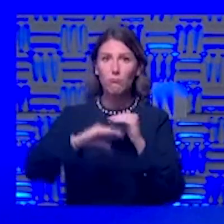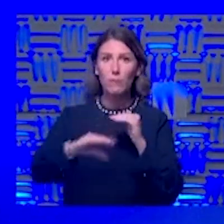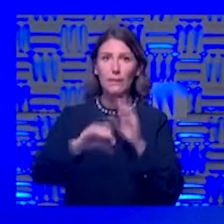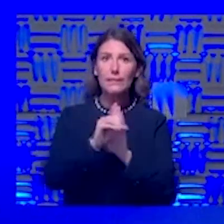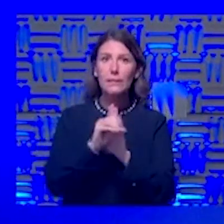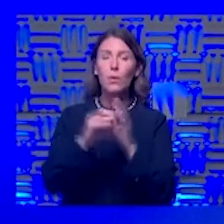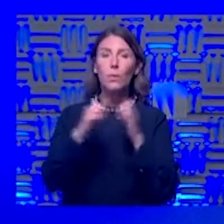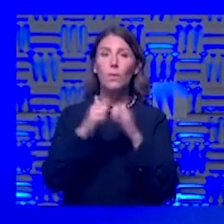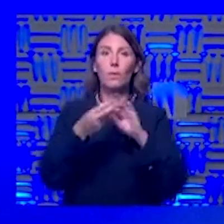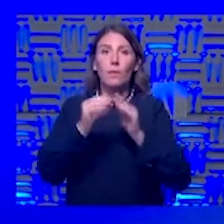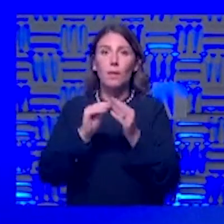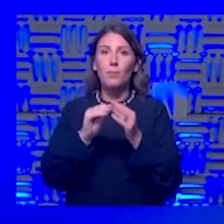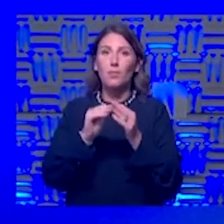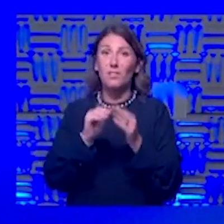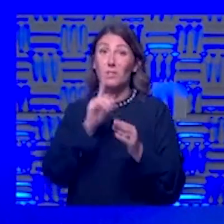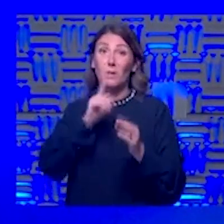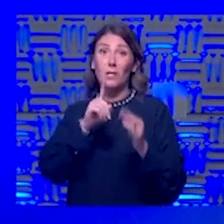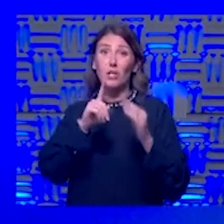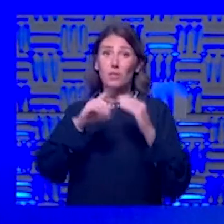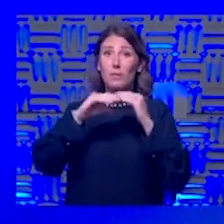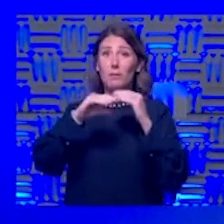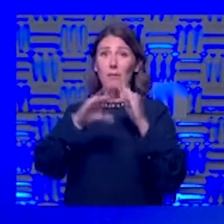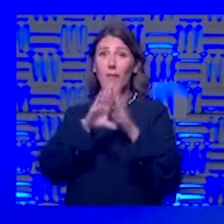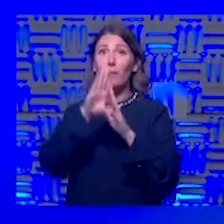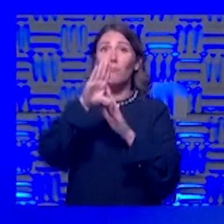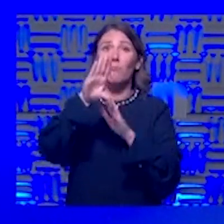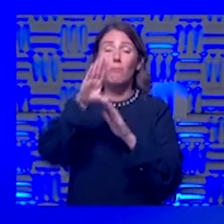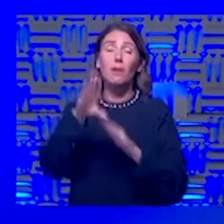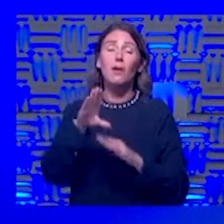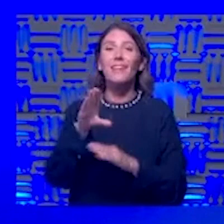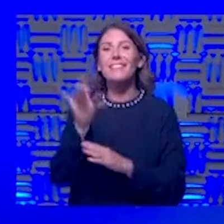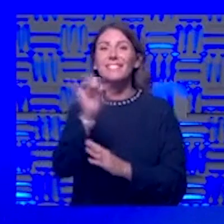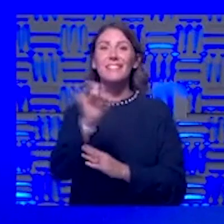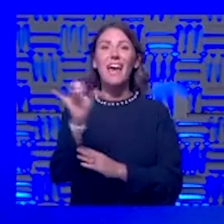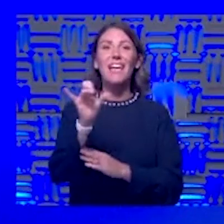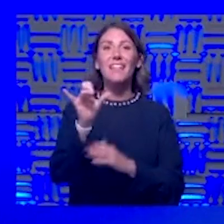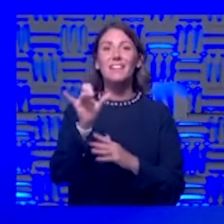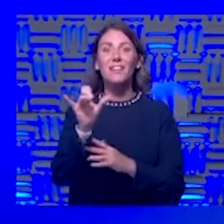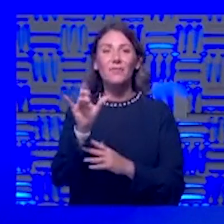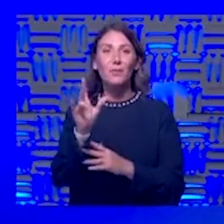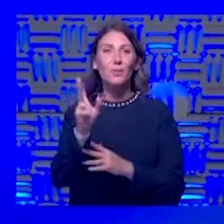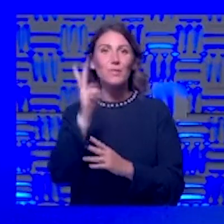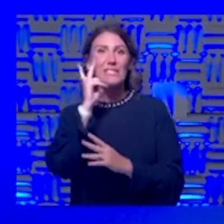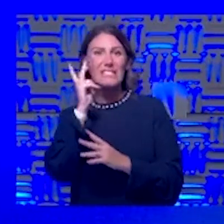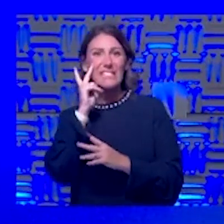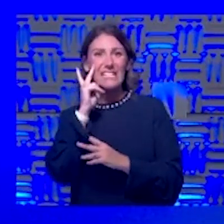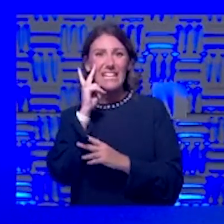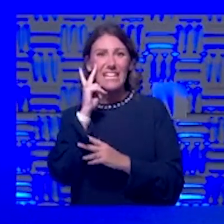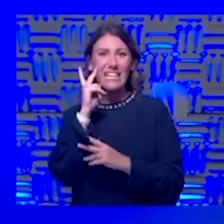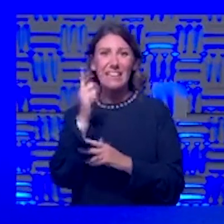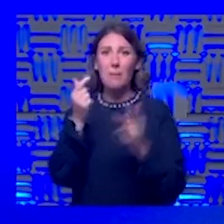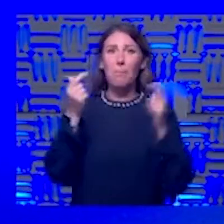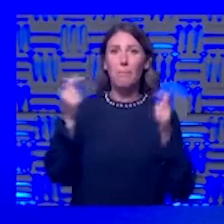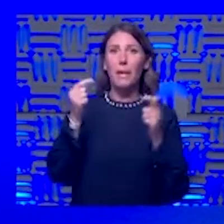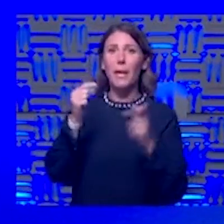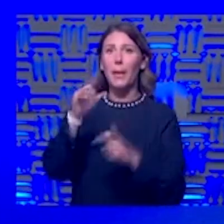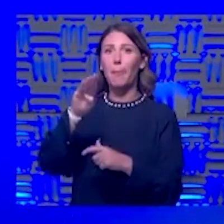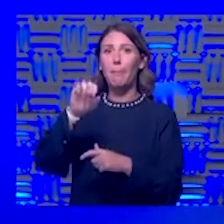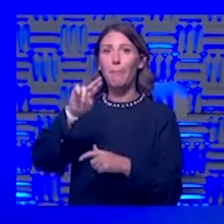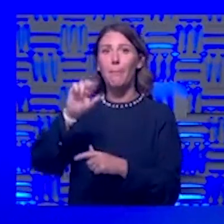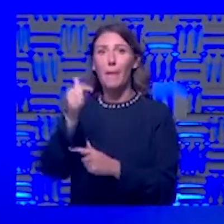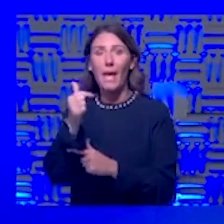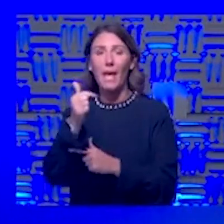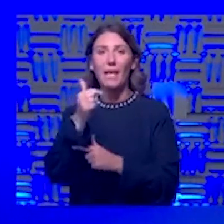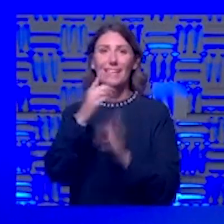like to liken it to, if anybody's ever seen a Big Bang diagram. So you have the Big Bang event, and then you have